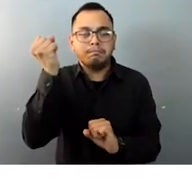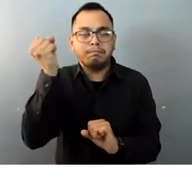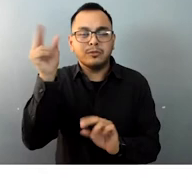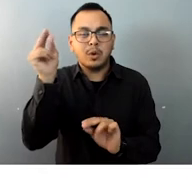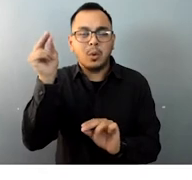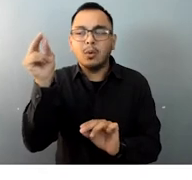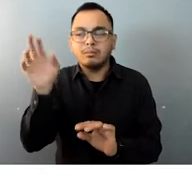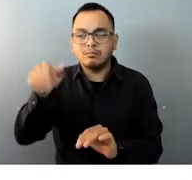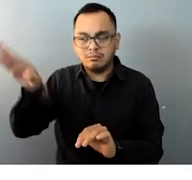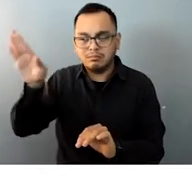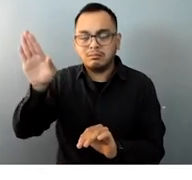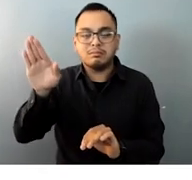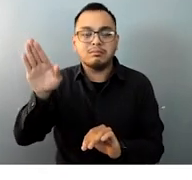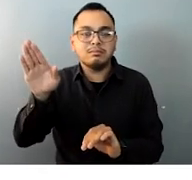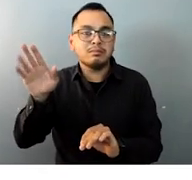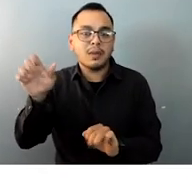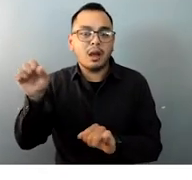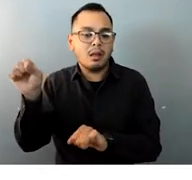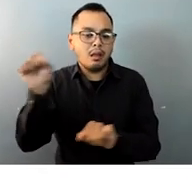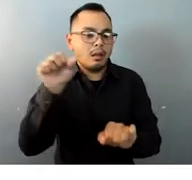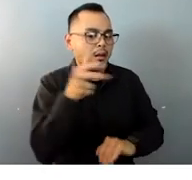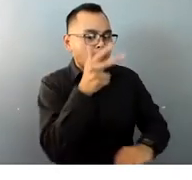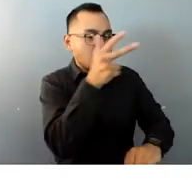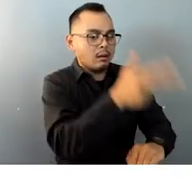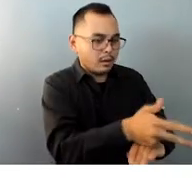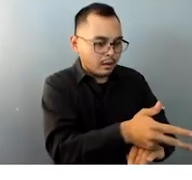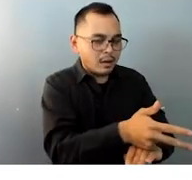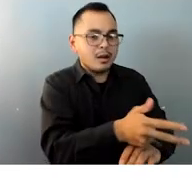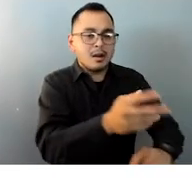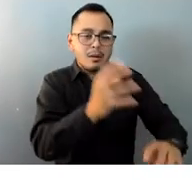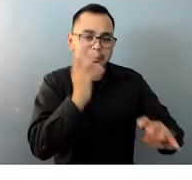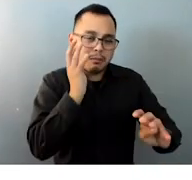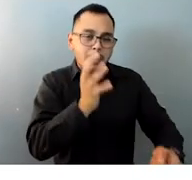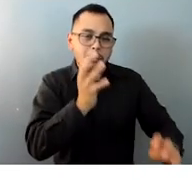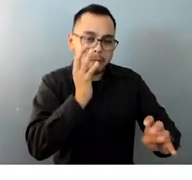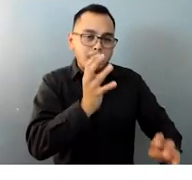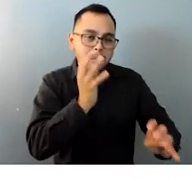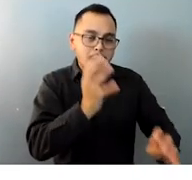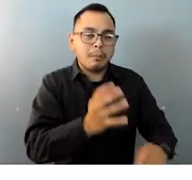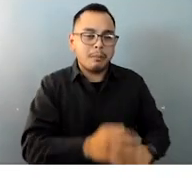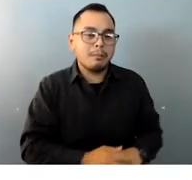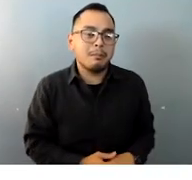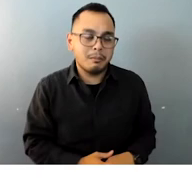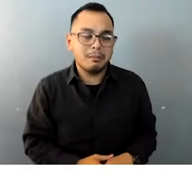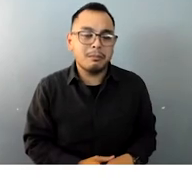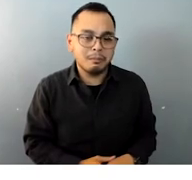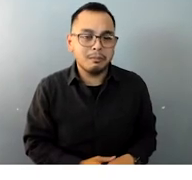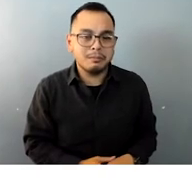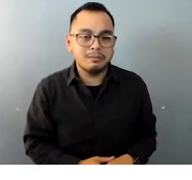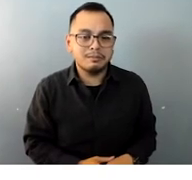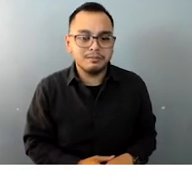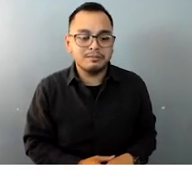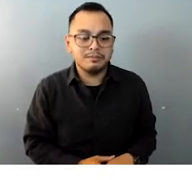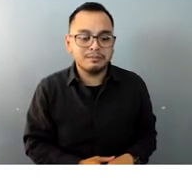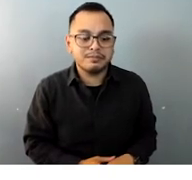I didn't cry in front of him. Right. But I dropped him off and I pulled over and I just